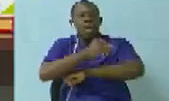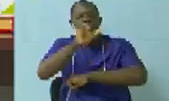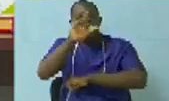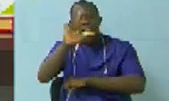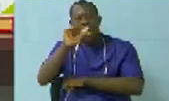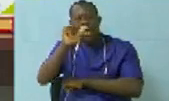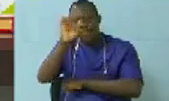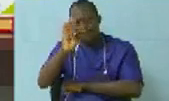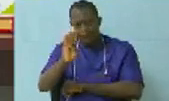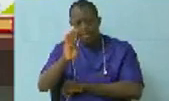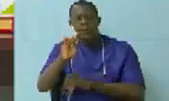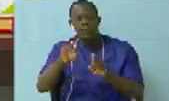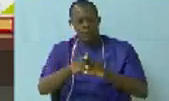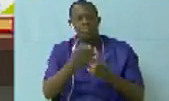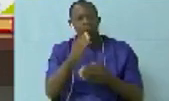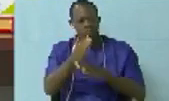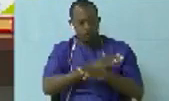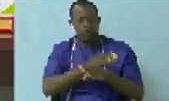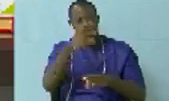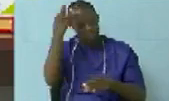Computer